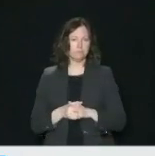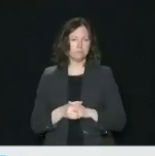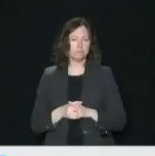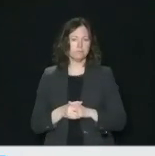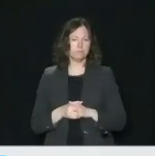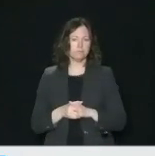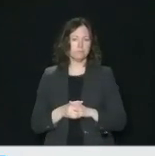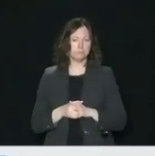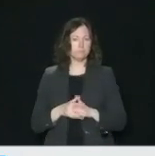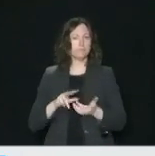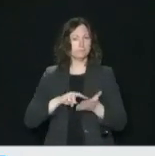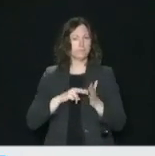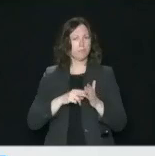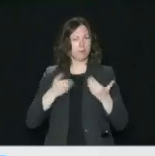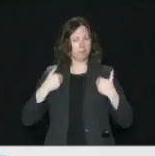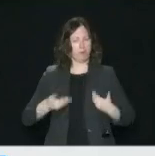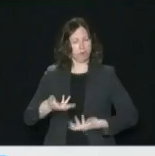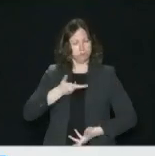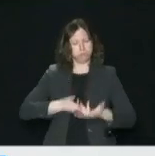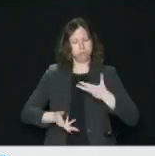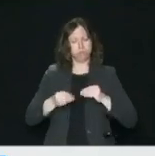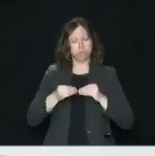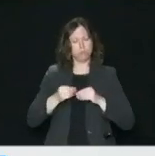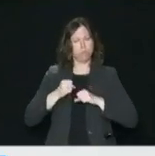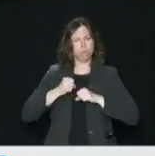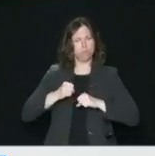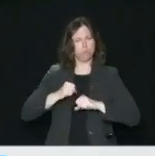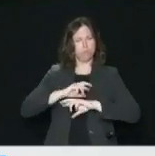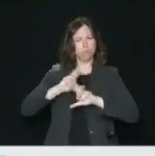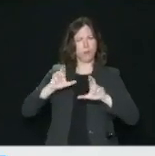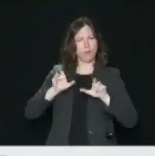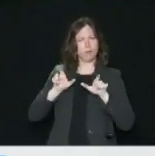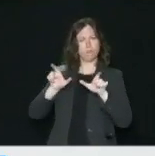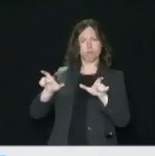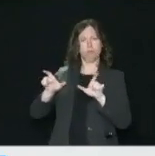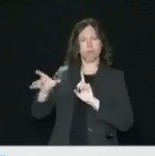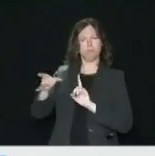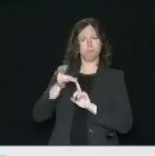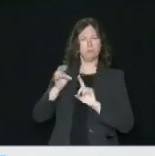of analyzing the need for an additional vaccine dose.